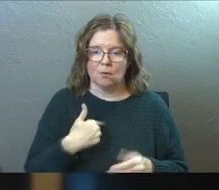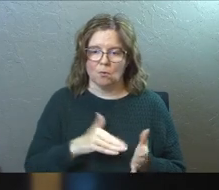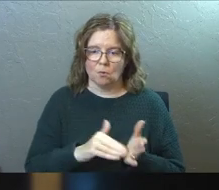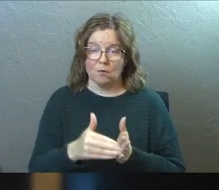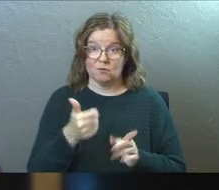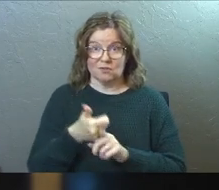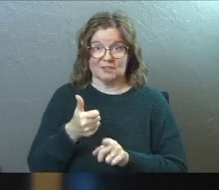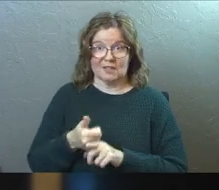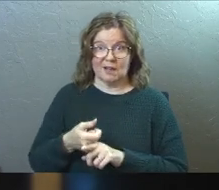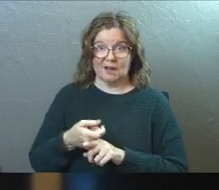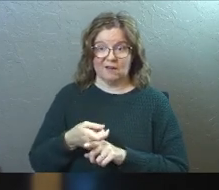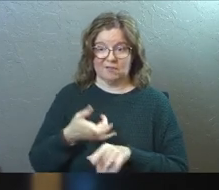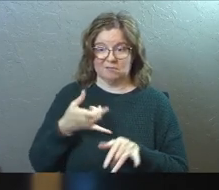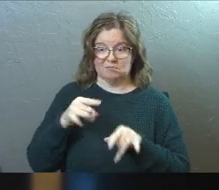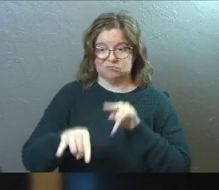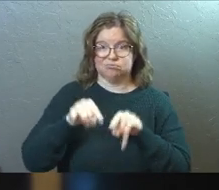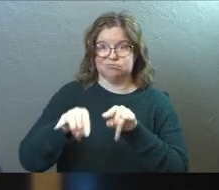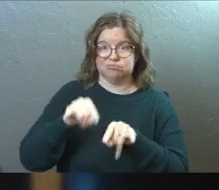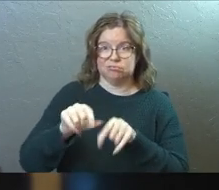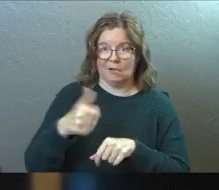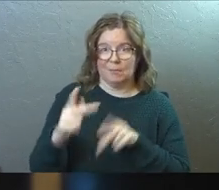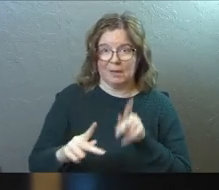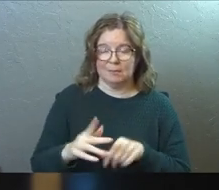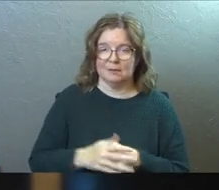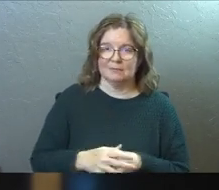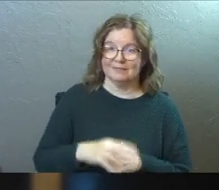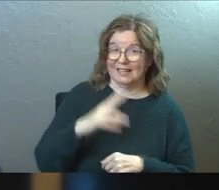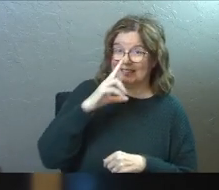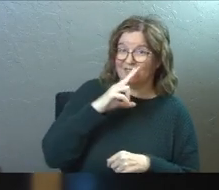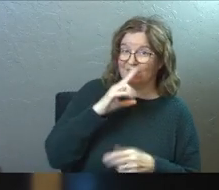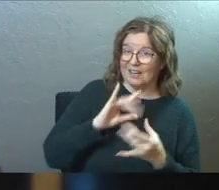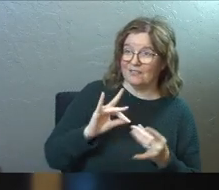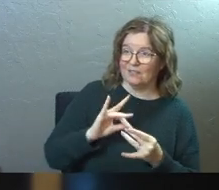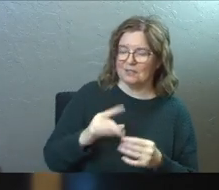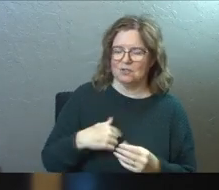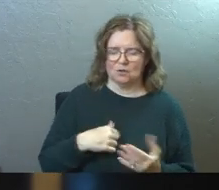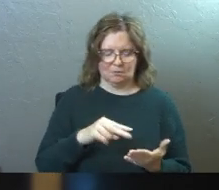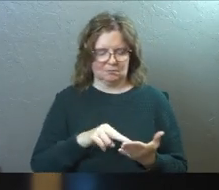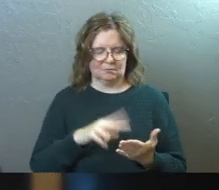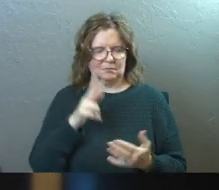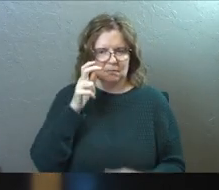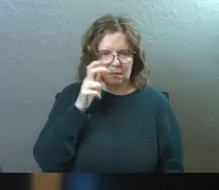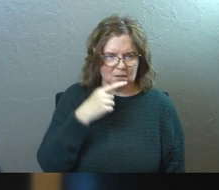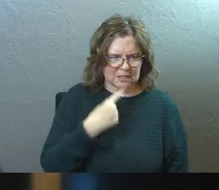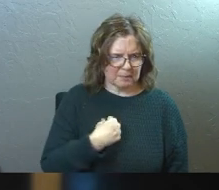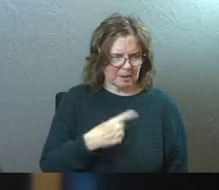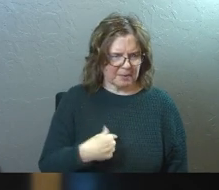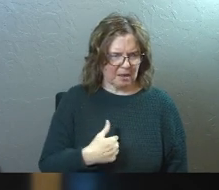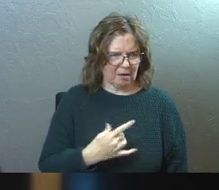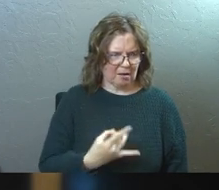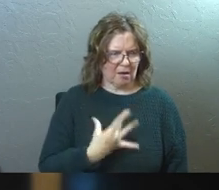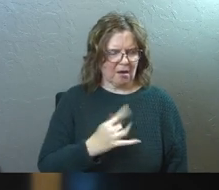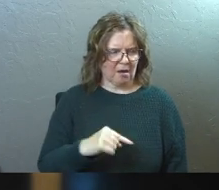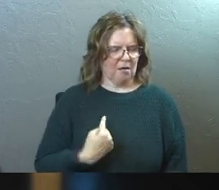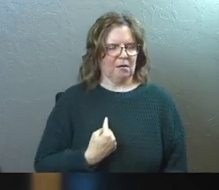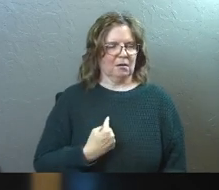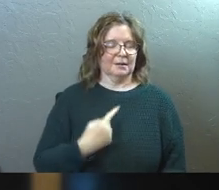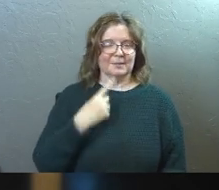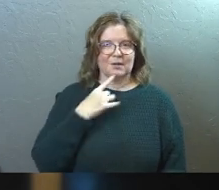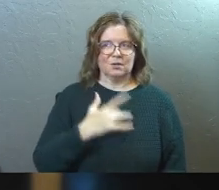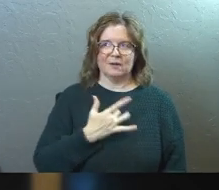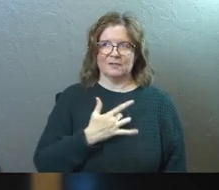you yourself have cursed others. A very funny verse. It's hilarious, right? It's like you're listening in, you're like, did he say that about me? Sure did, right?